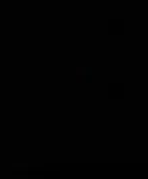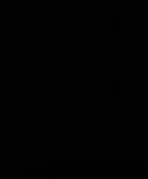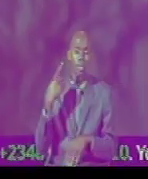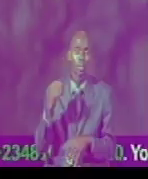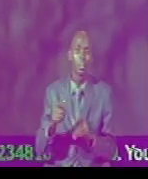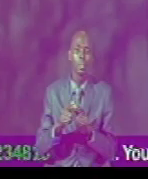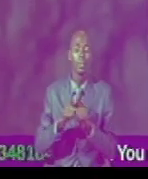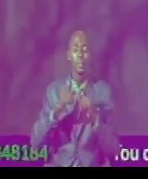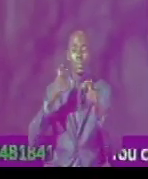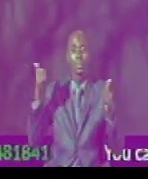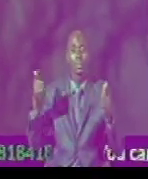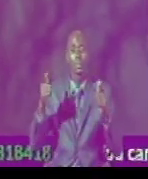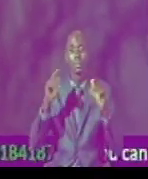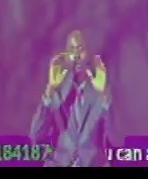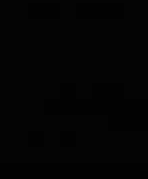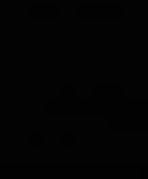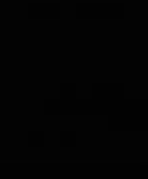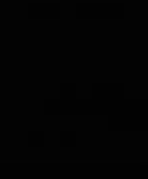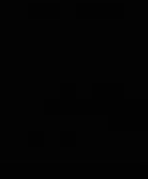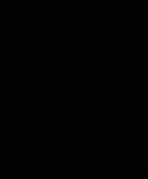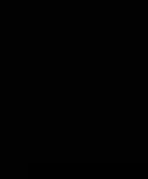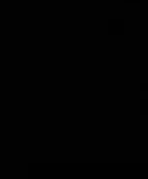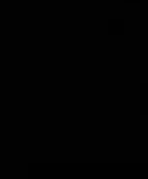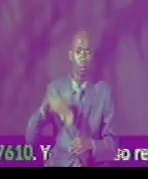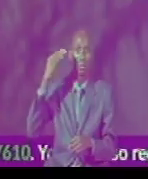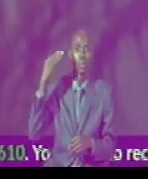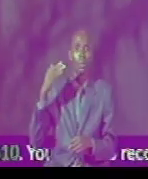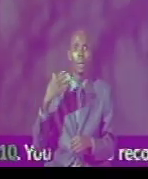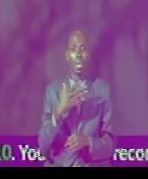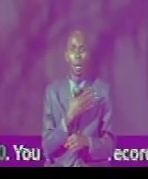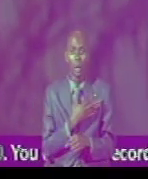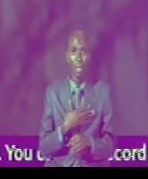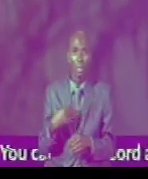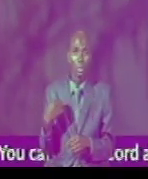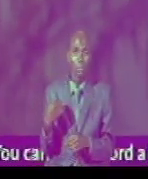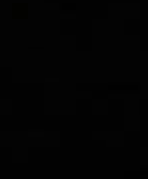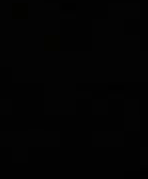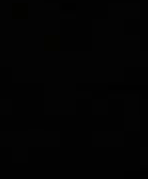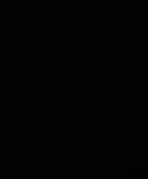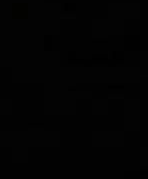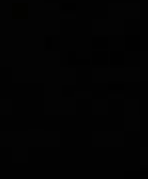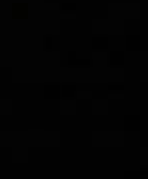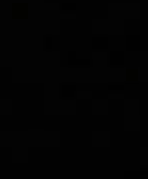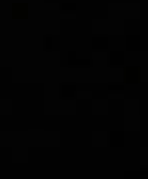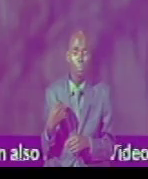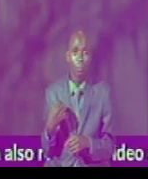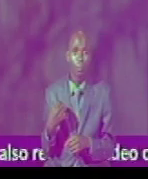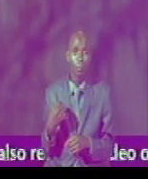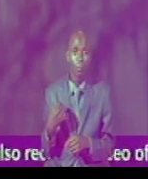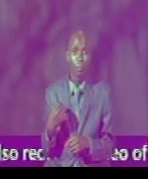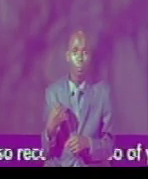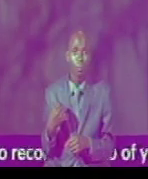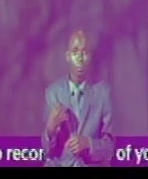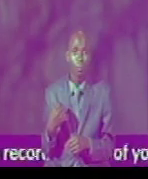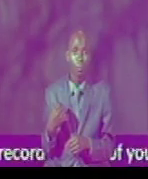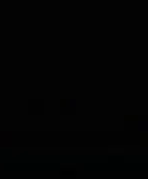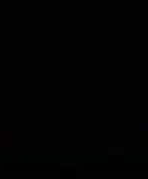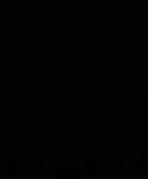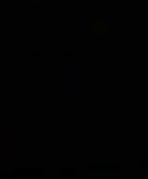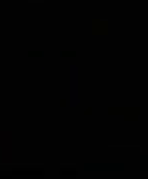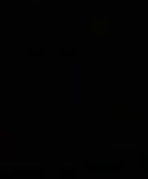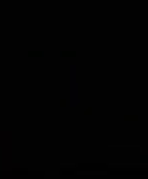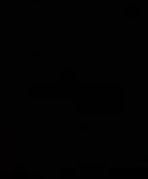the choristers. My parents does not allow me to sing, but my parents need to call a sister from a chorister to